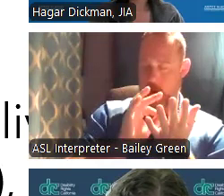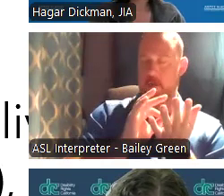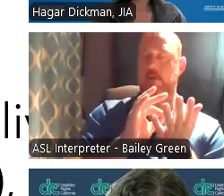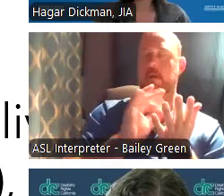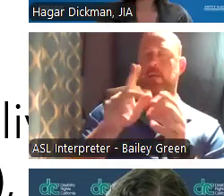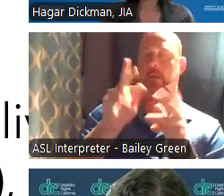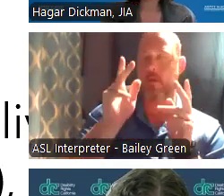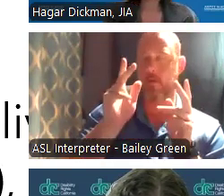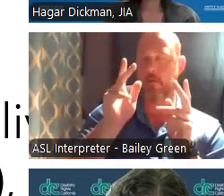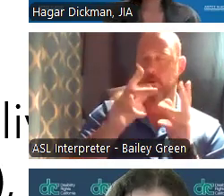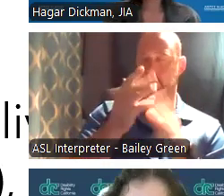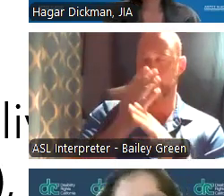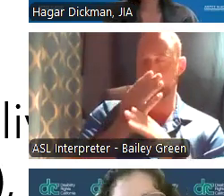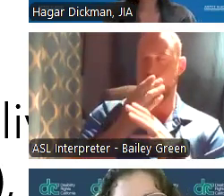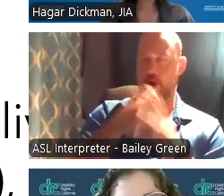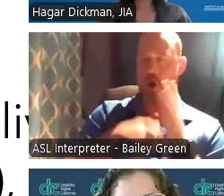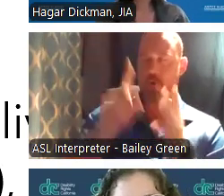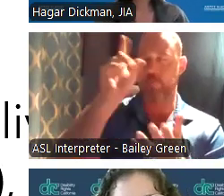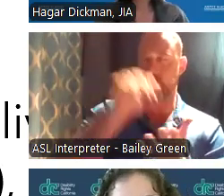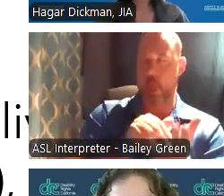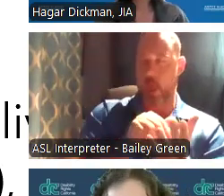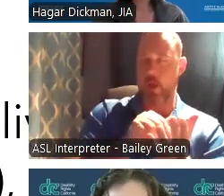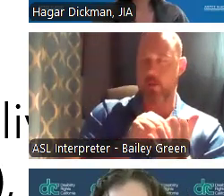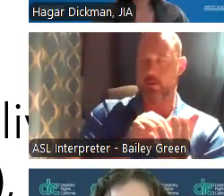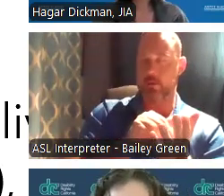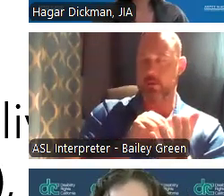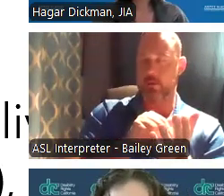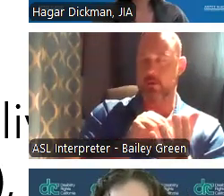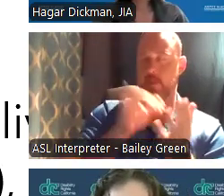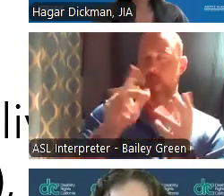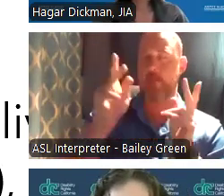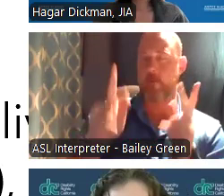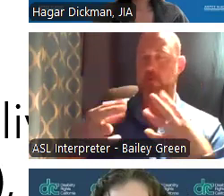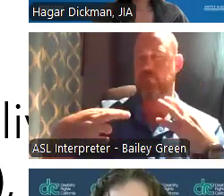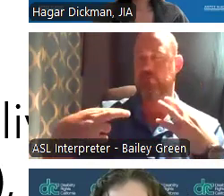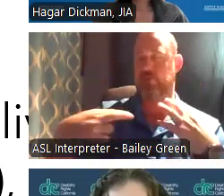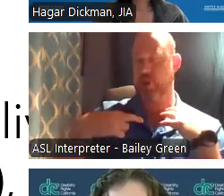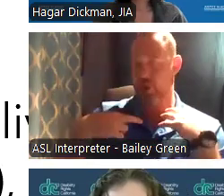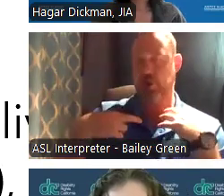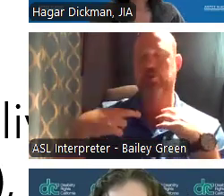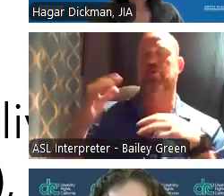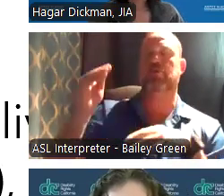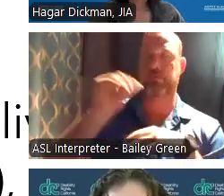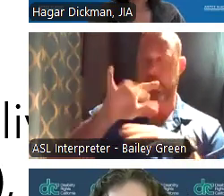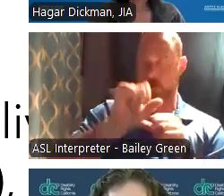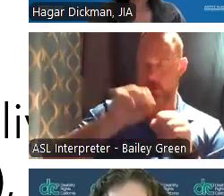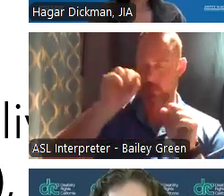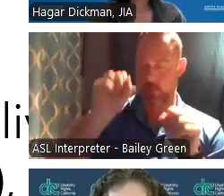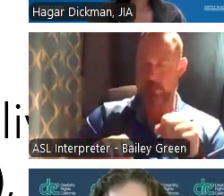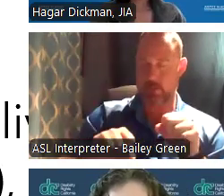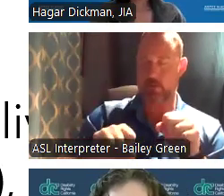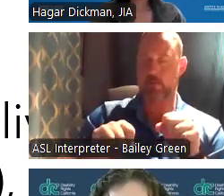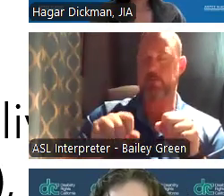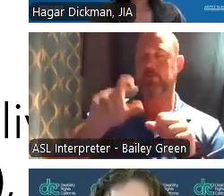the person's share cost was $1,000. This particular person retired, paid into the system. She ended up